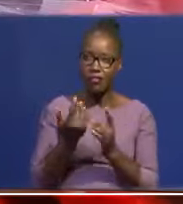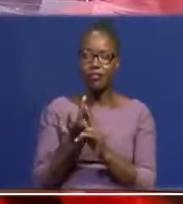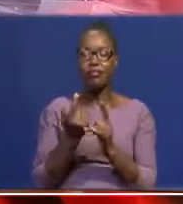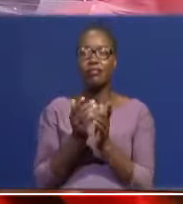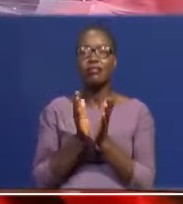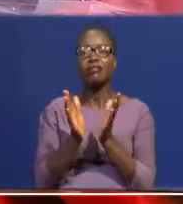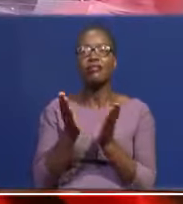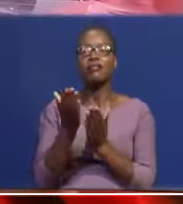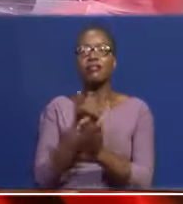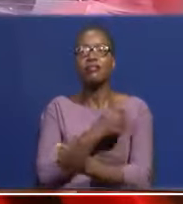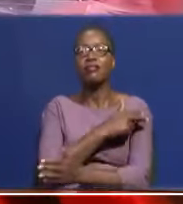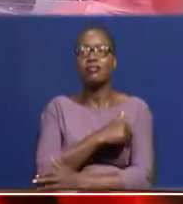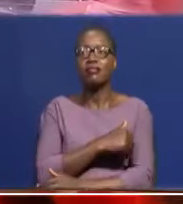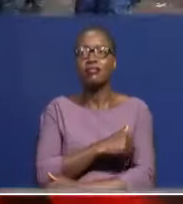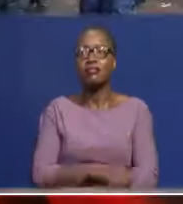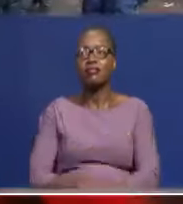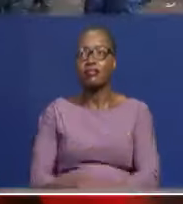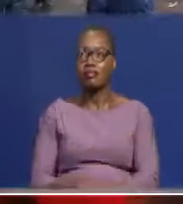hospitals across the country.